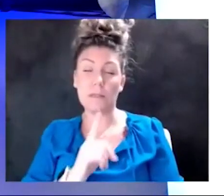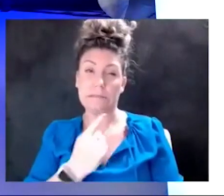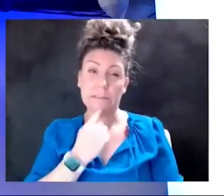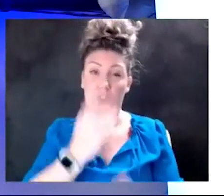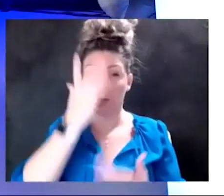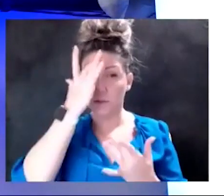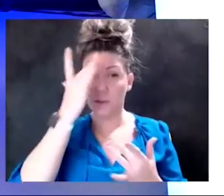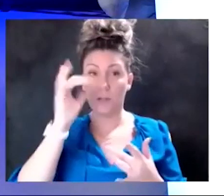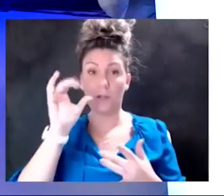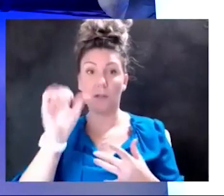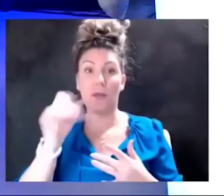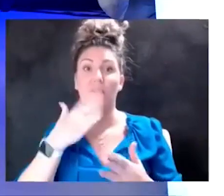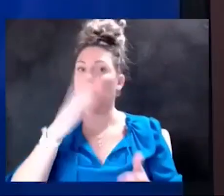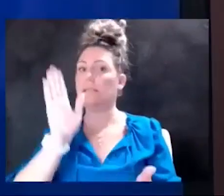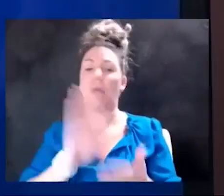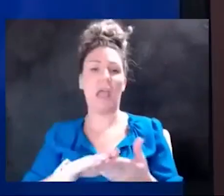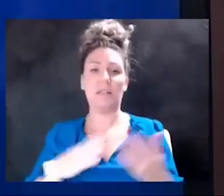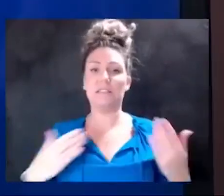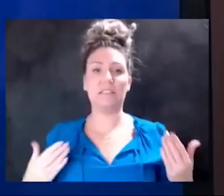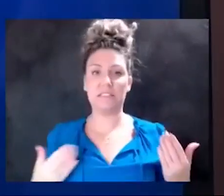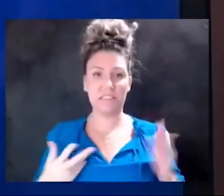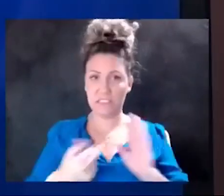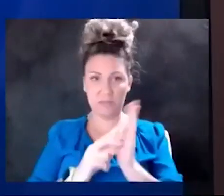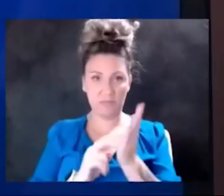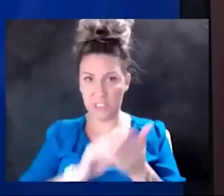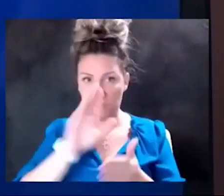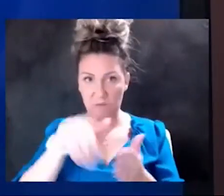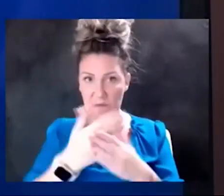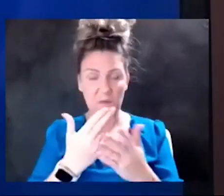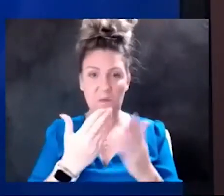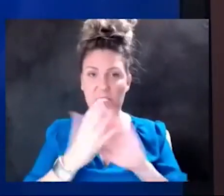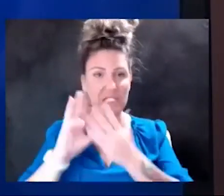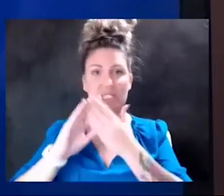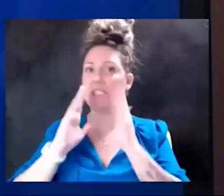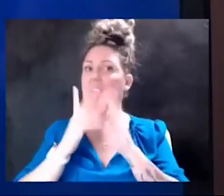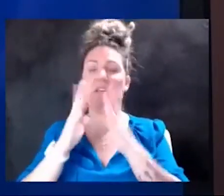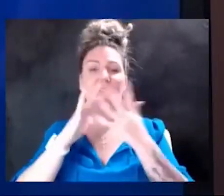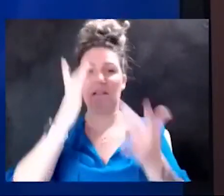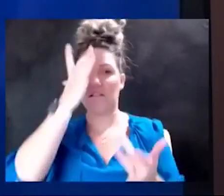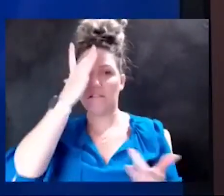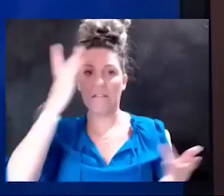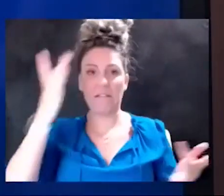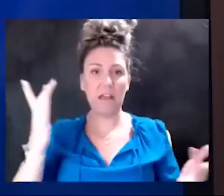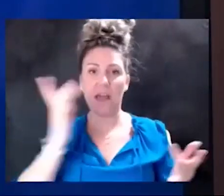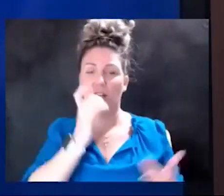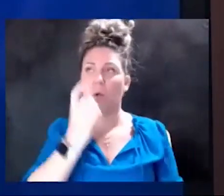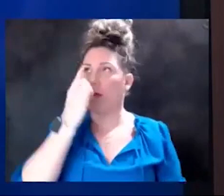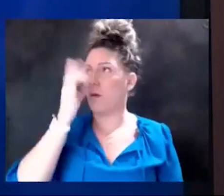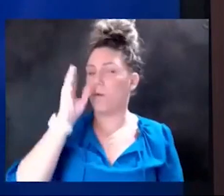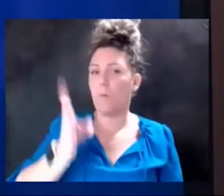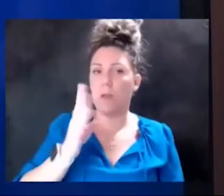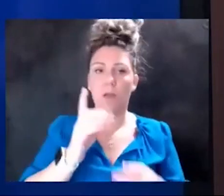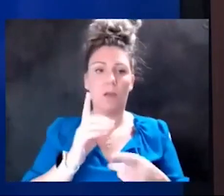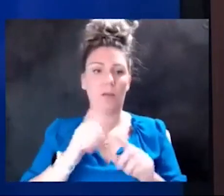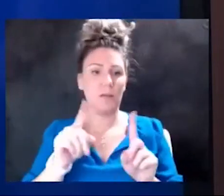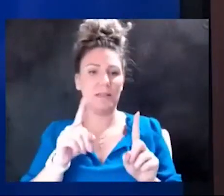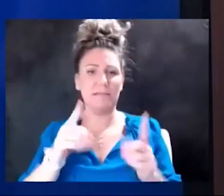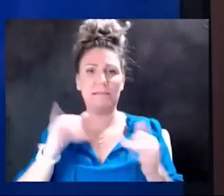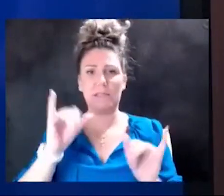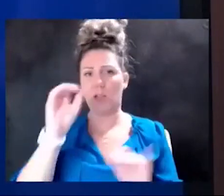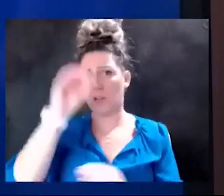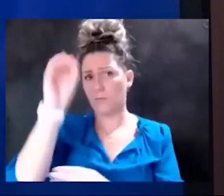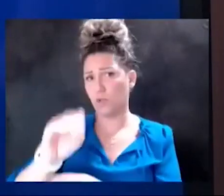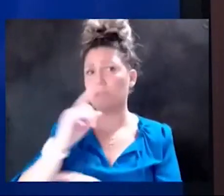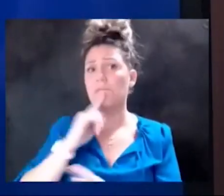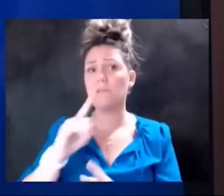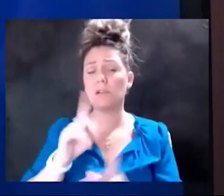that's really going to be bad, because that means the whole city is going to be on fire. Yeah. And I don't think we will, because we still have a percentage of the patients have been vaccinated, or the population